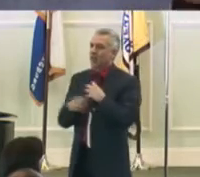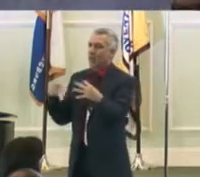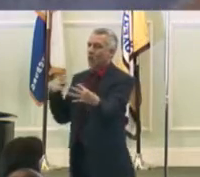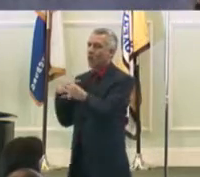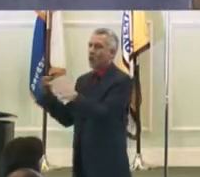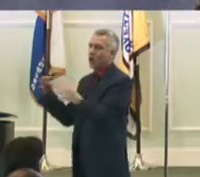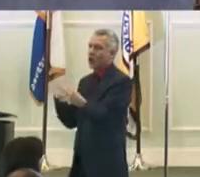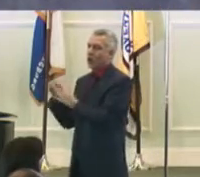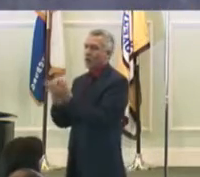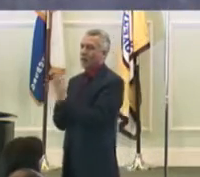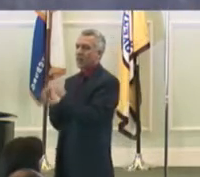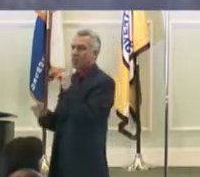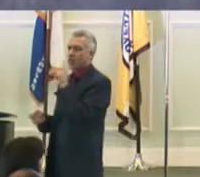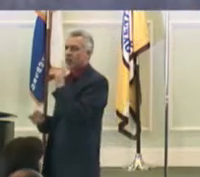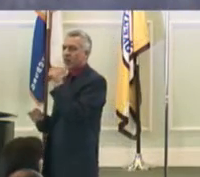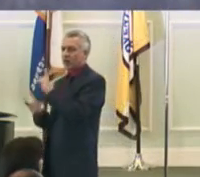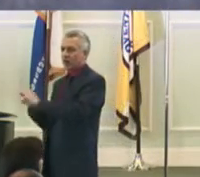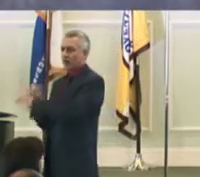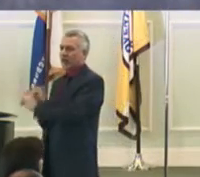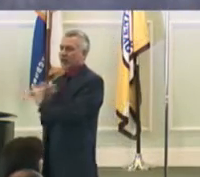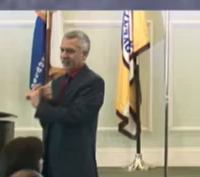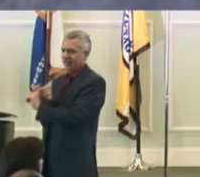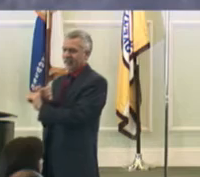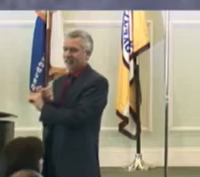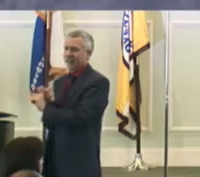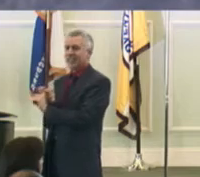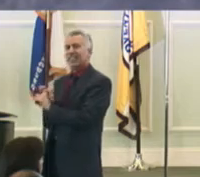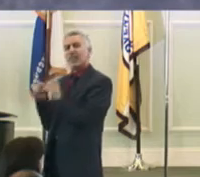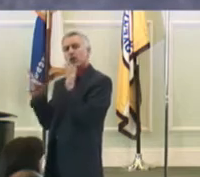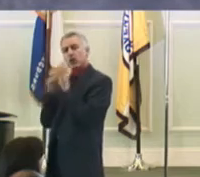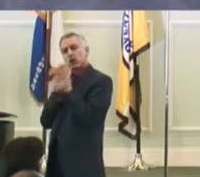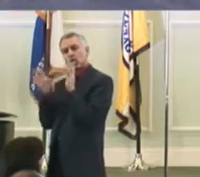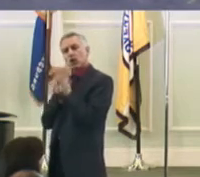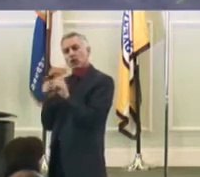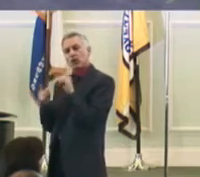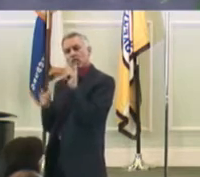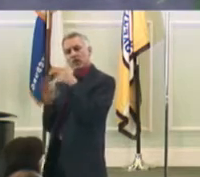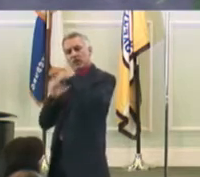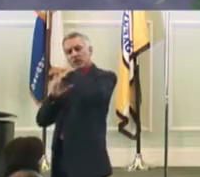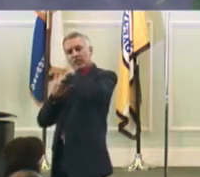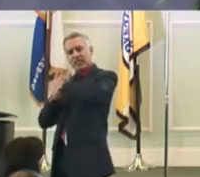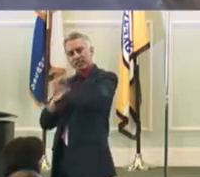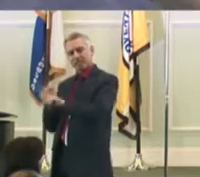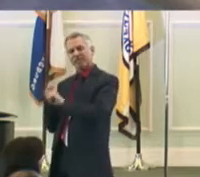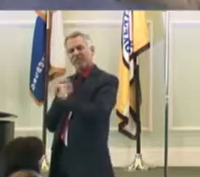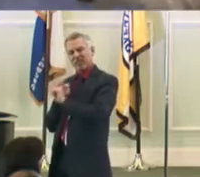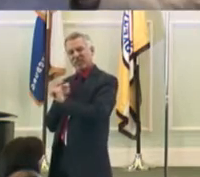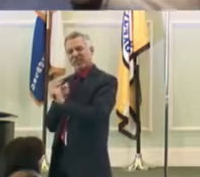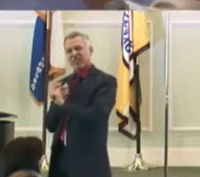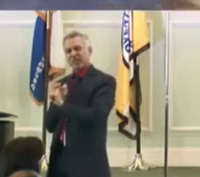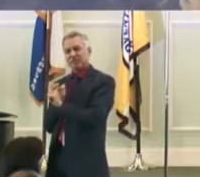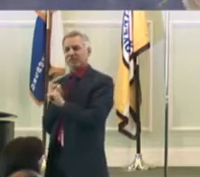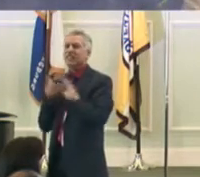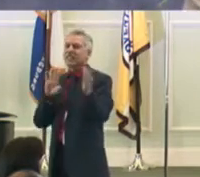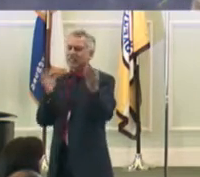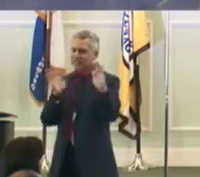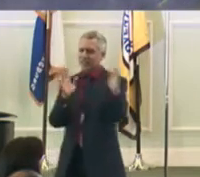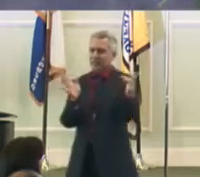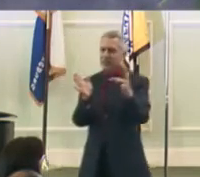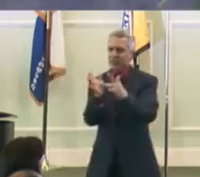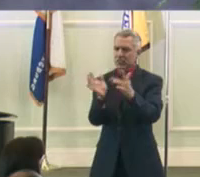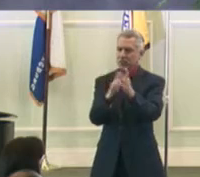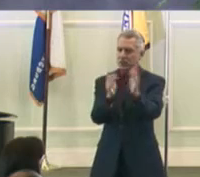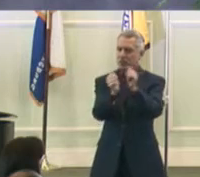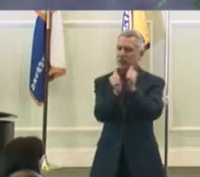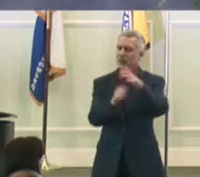continues as if it never ended. The one you respect. The moment, Sister Bajor, you share moments of candor with. Who is